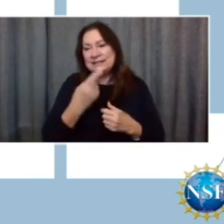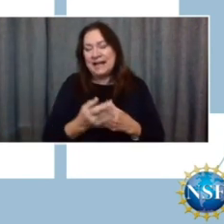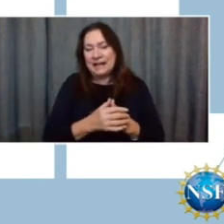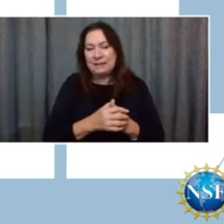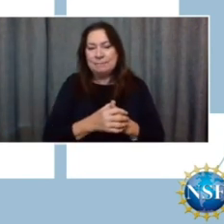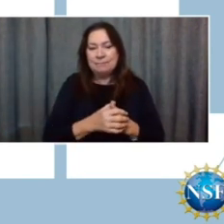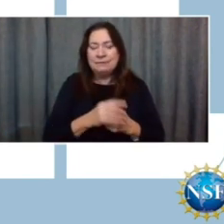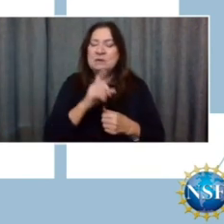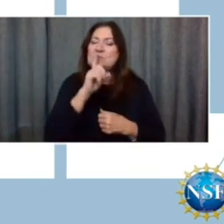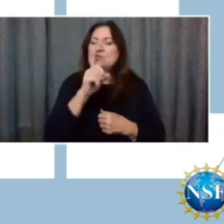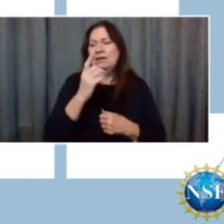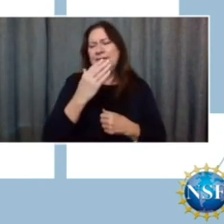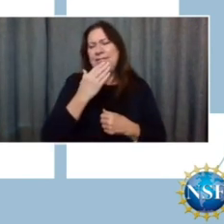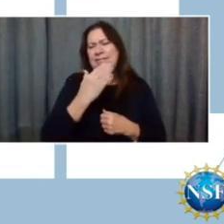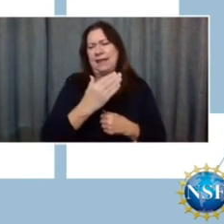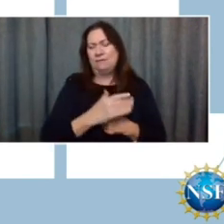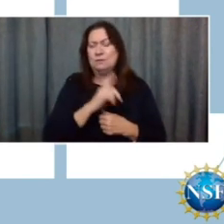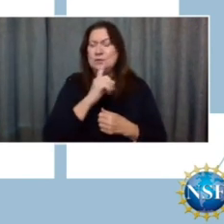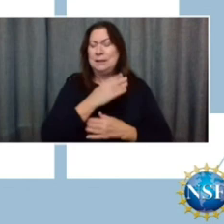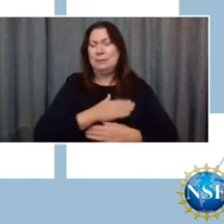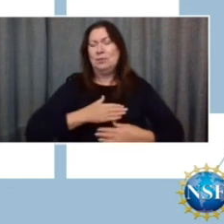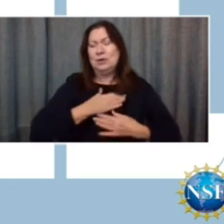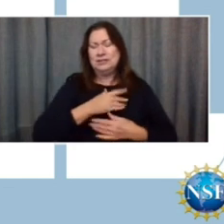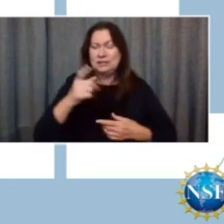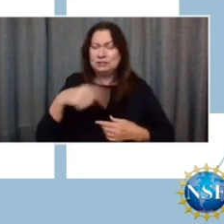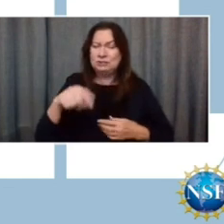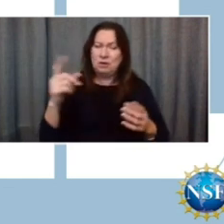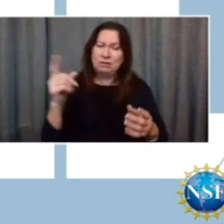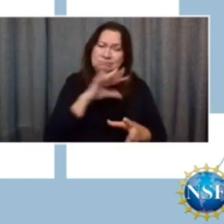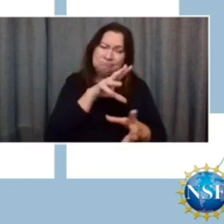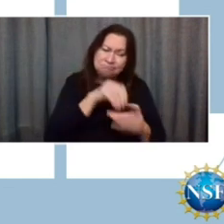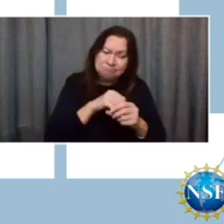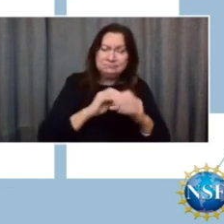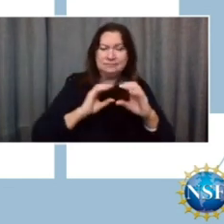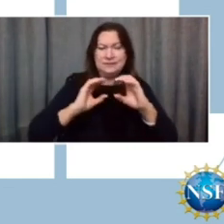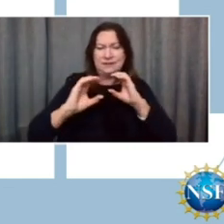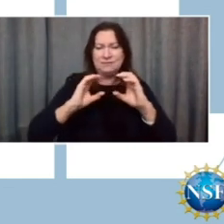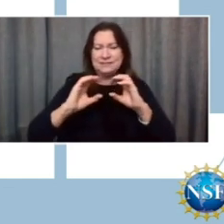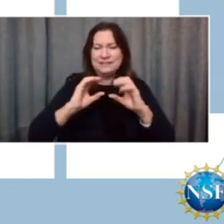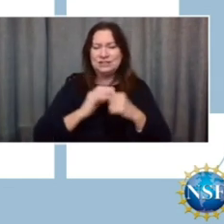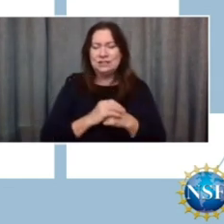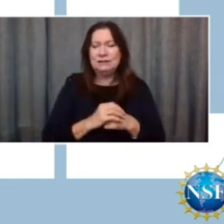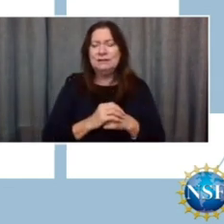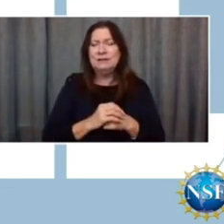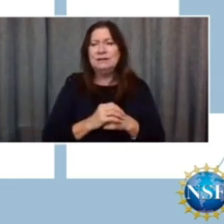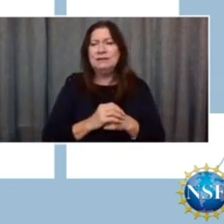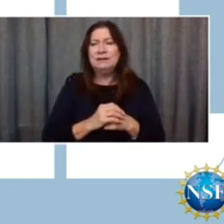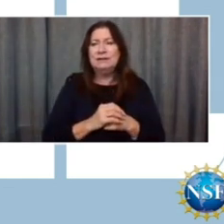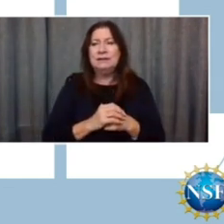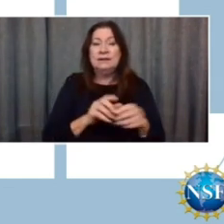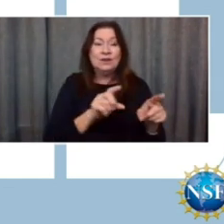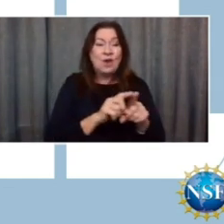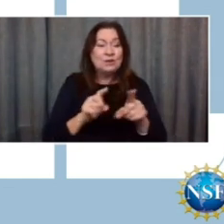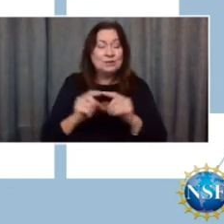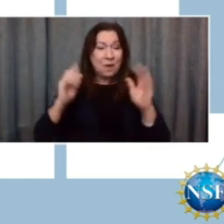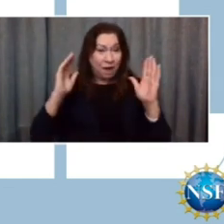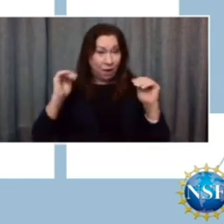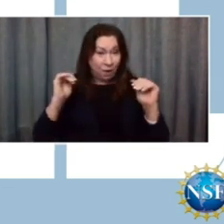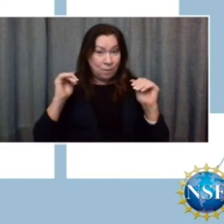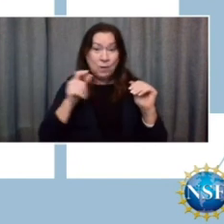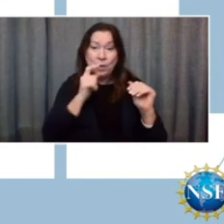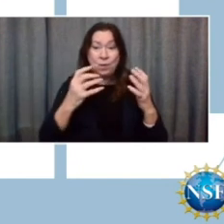so grateful. I appreciate you all coming to this conversation in the way that you have. And I hope for the audience